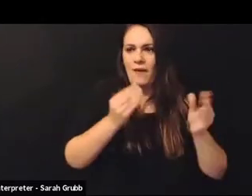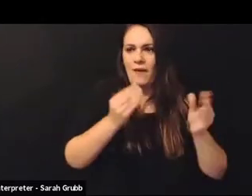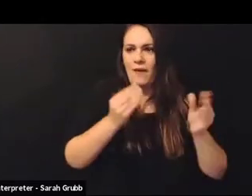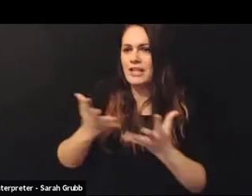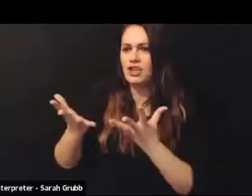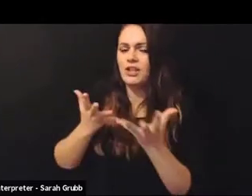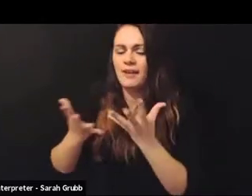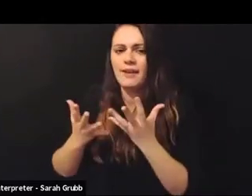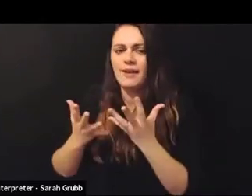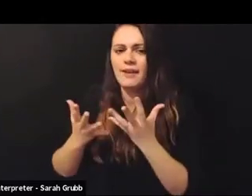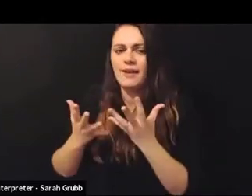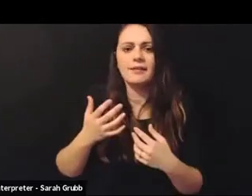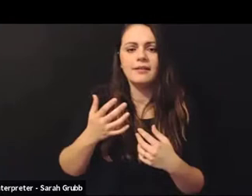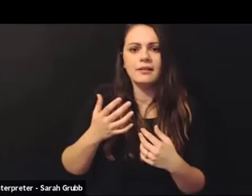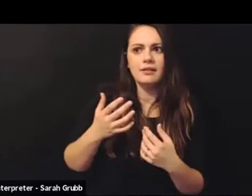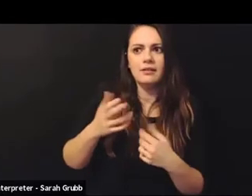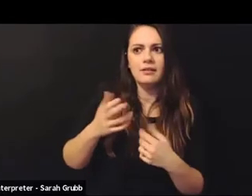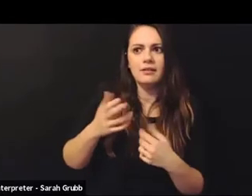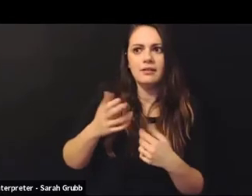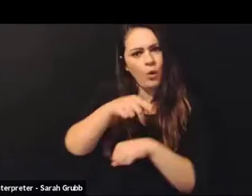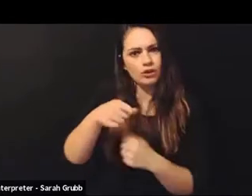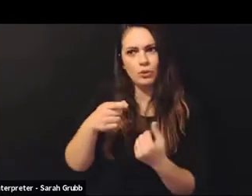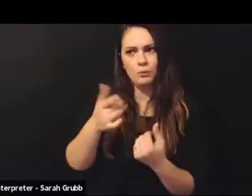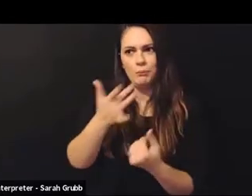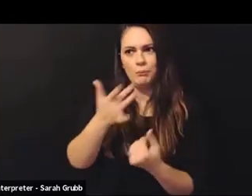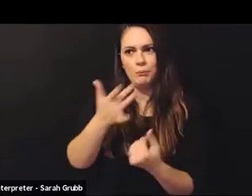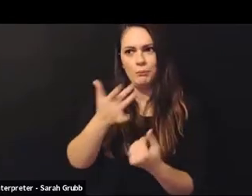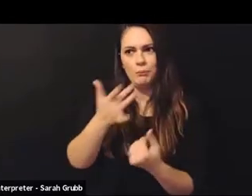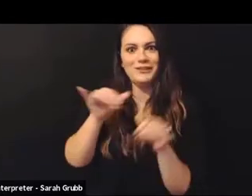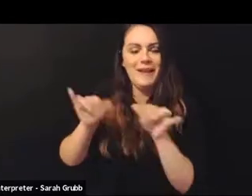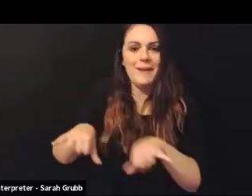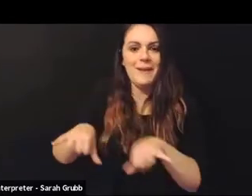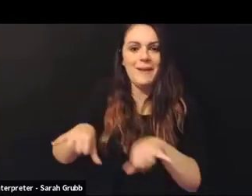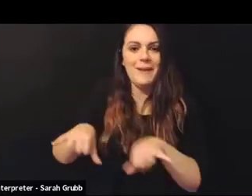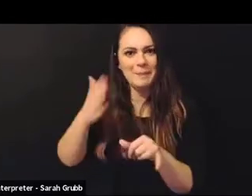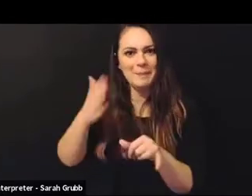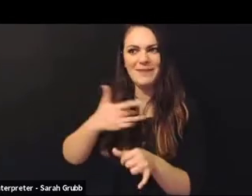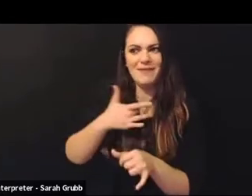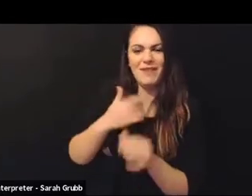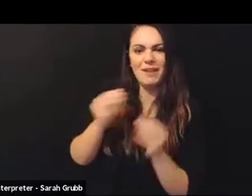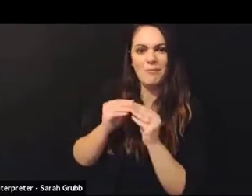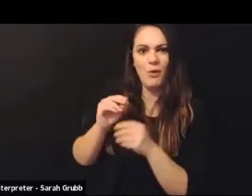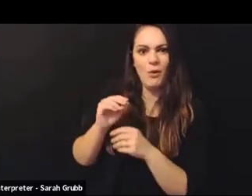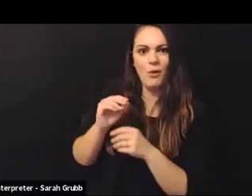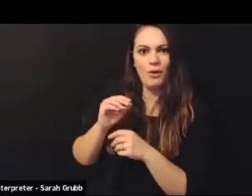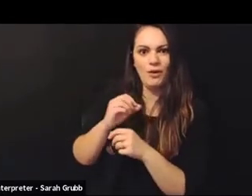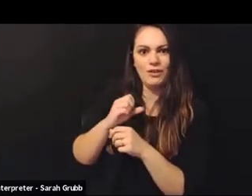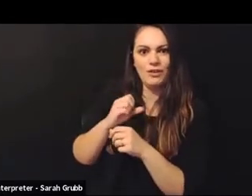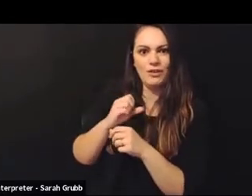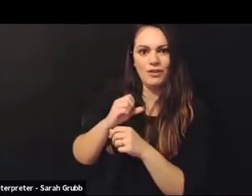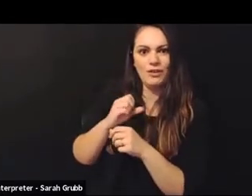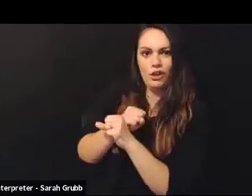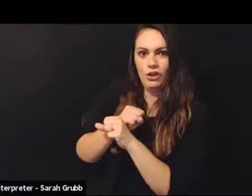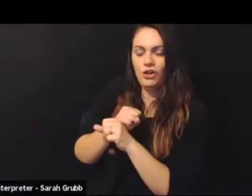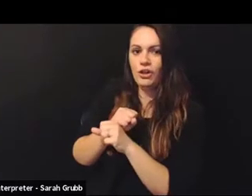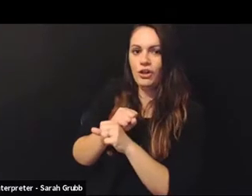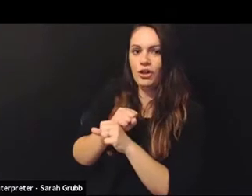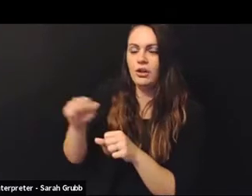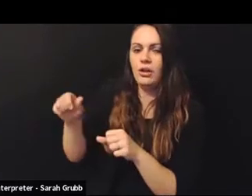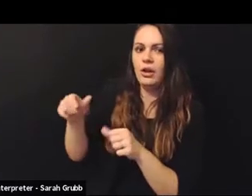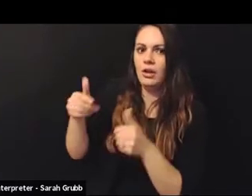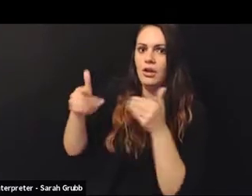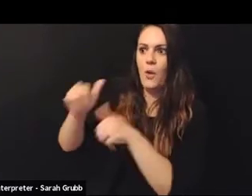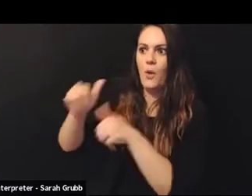that reliability, that security, that having things be in expected places, happen in an